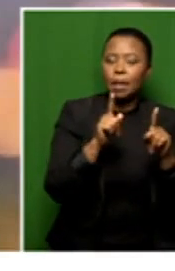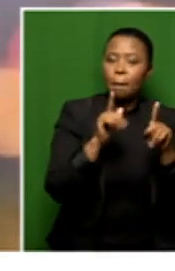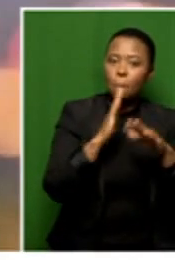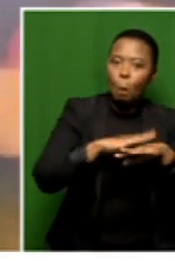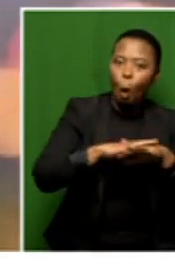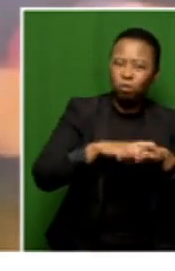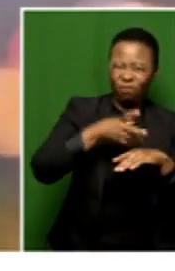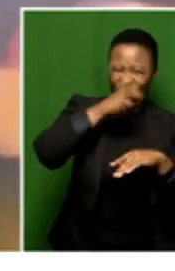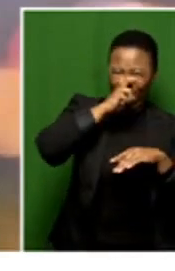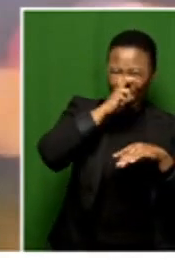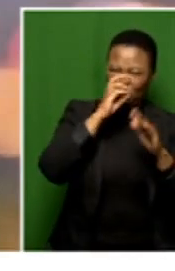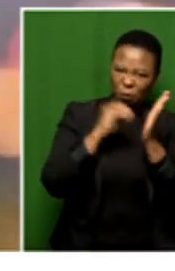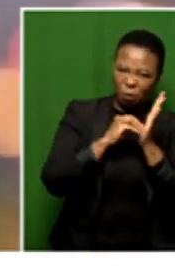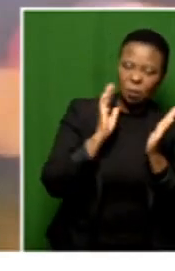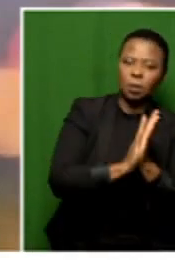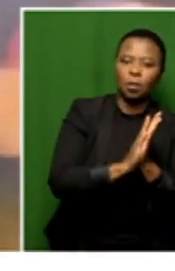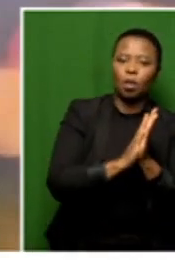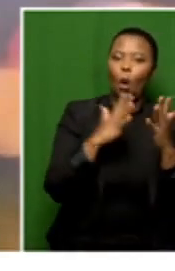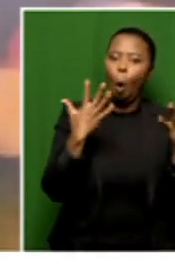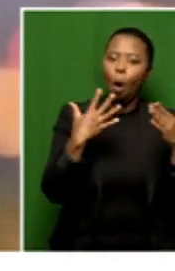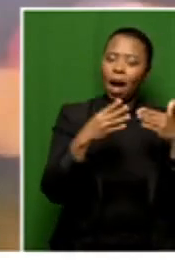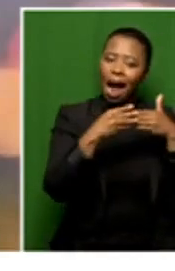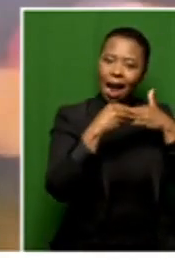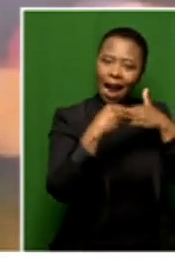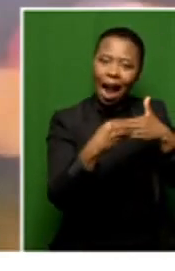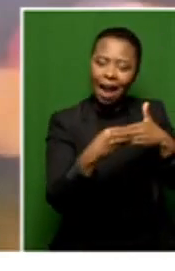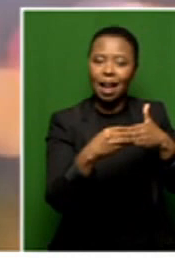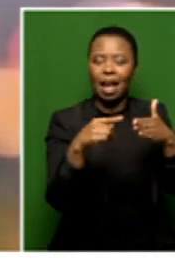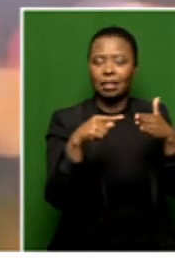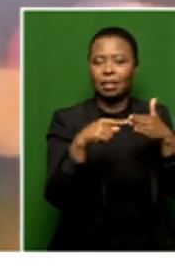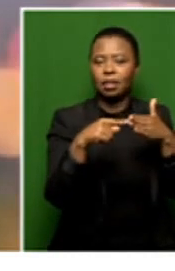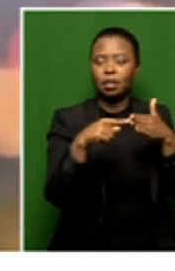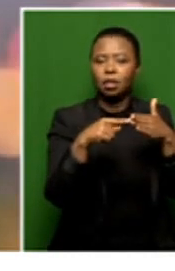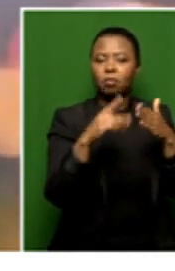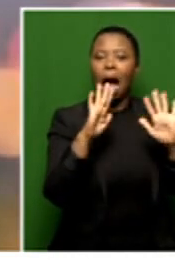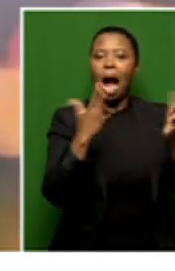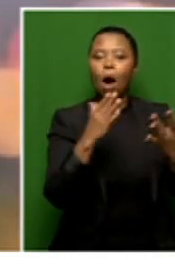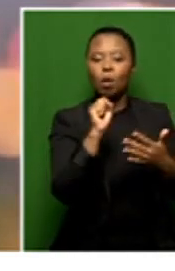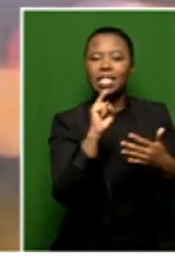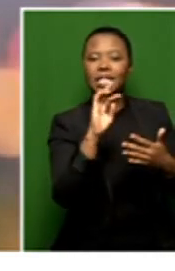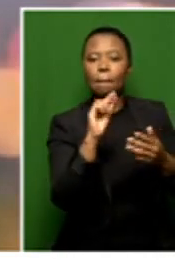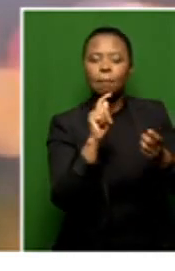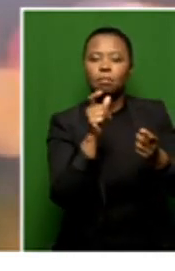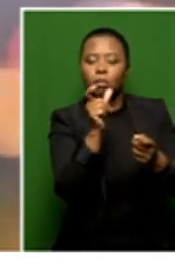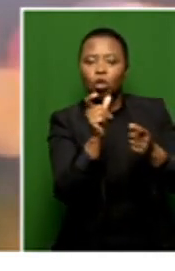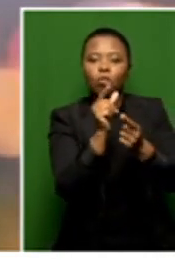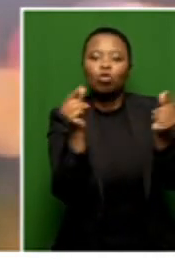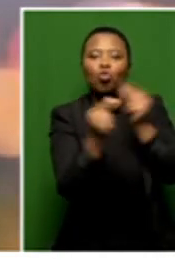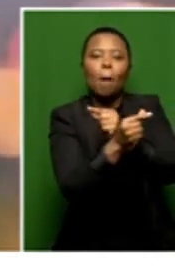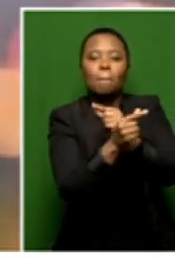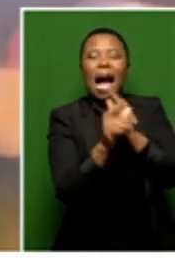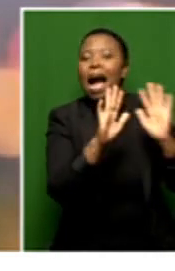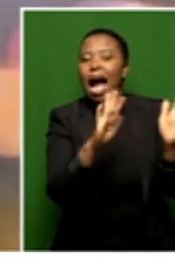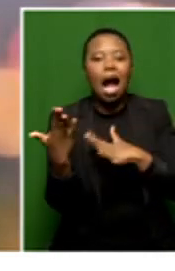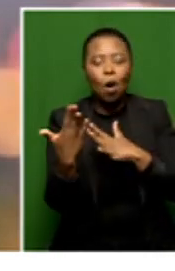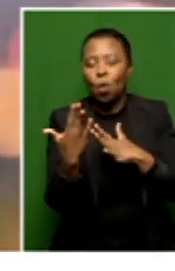tighter restrictions or tighter guidelines, rather, around SIM swap and how that takes place